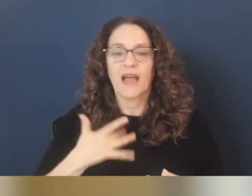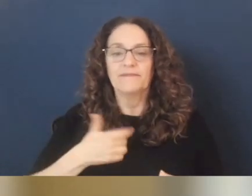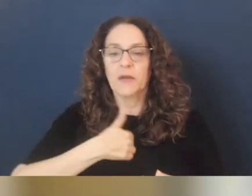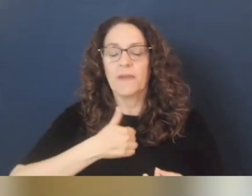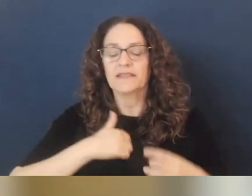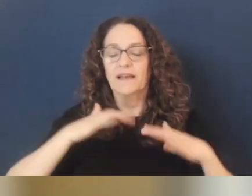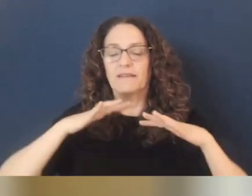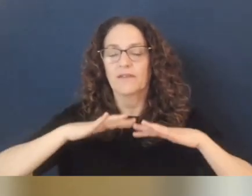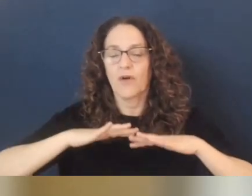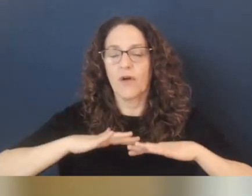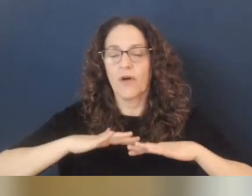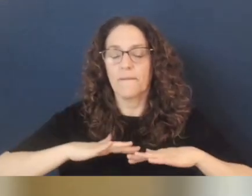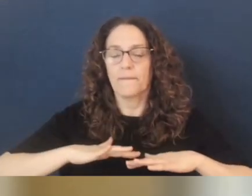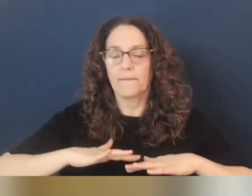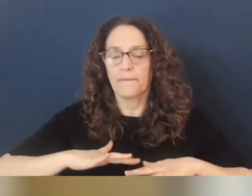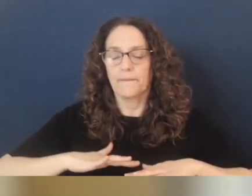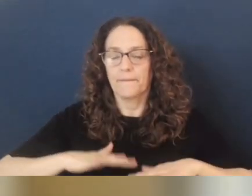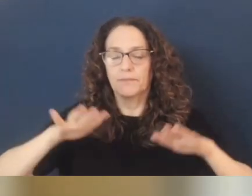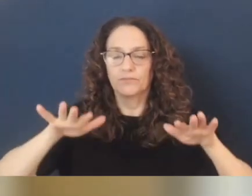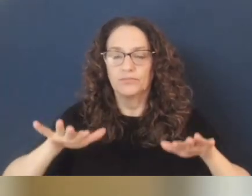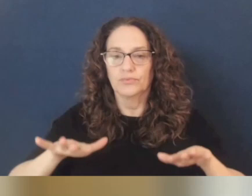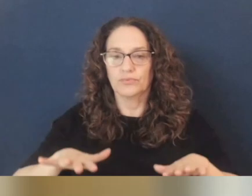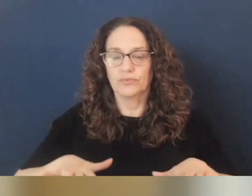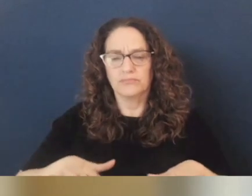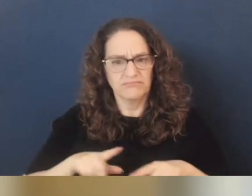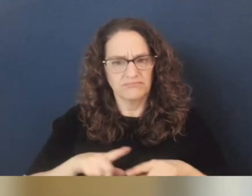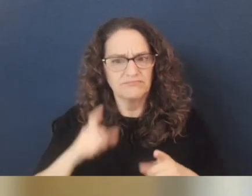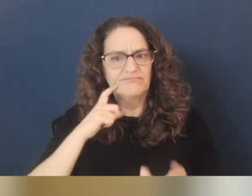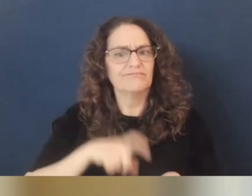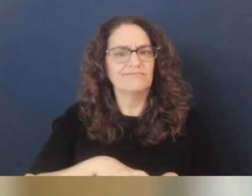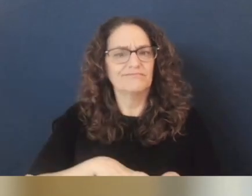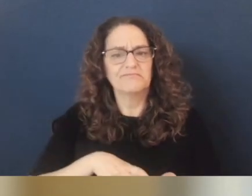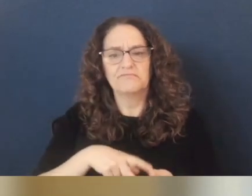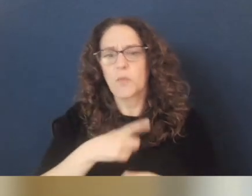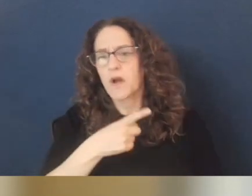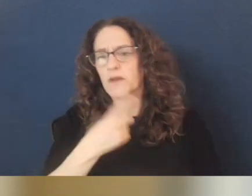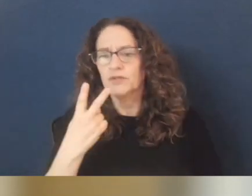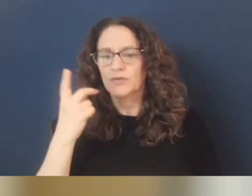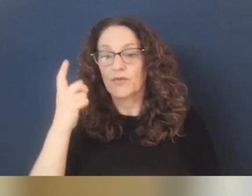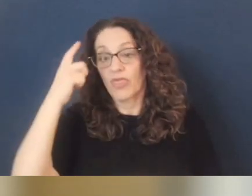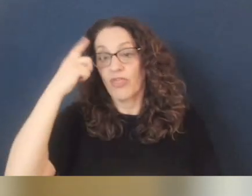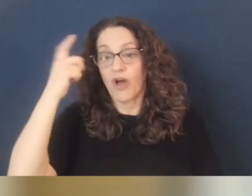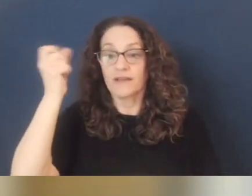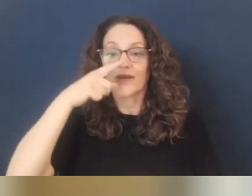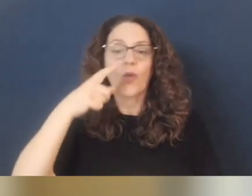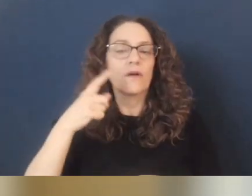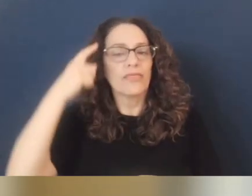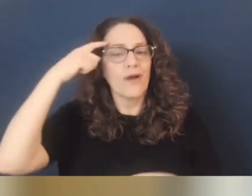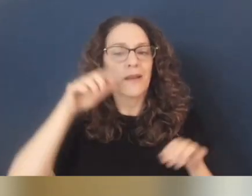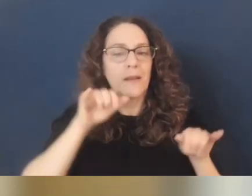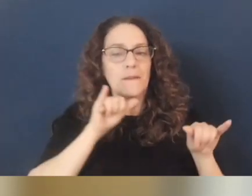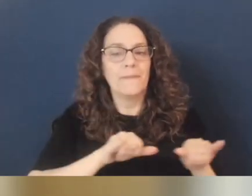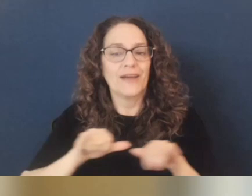two thought topics or thought patterns or thoughts that link up to a particular set